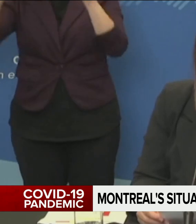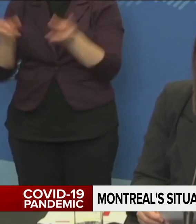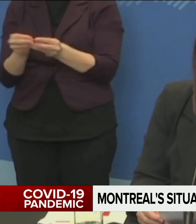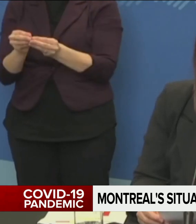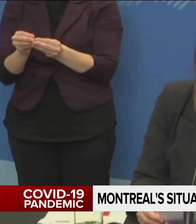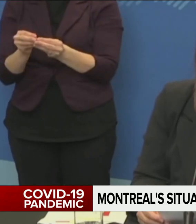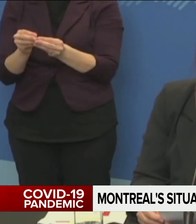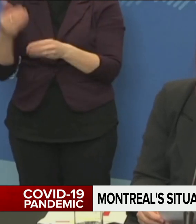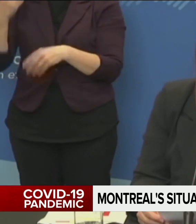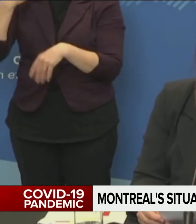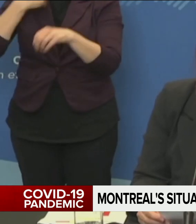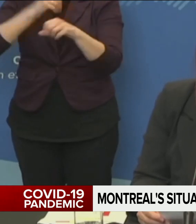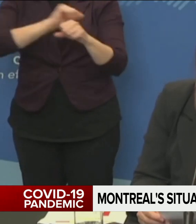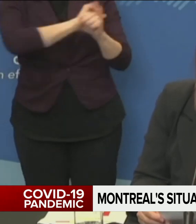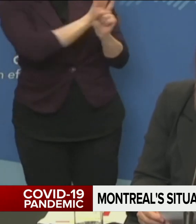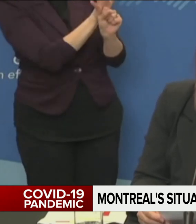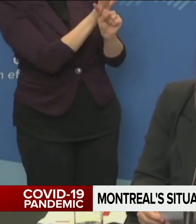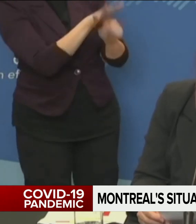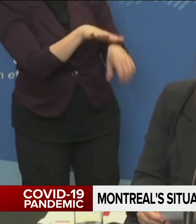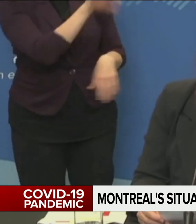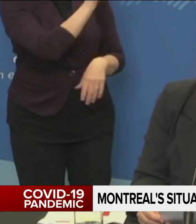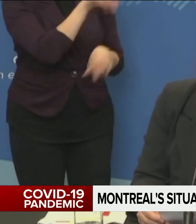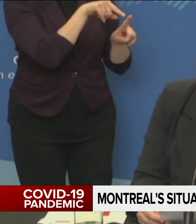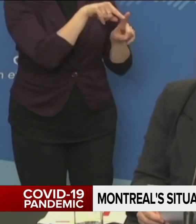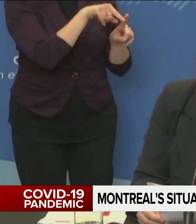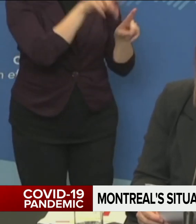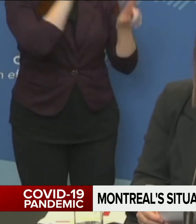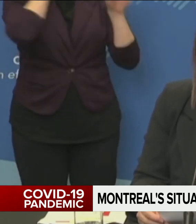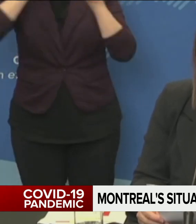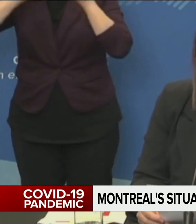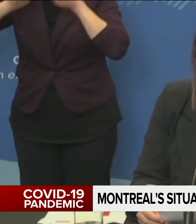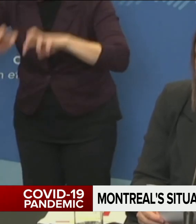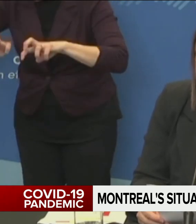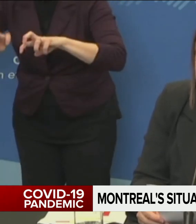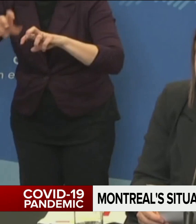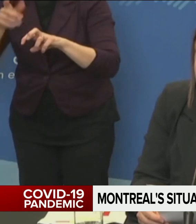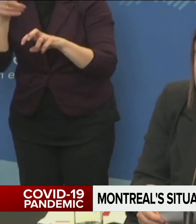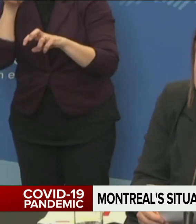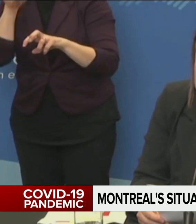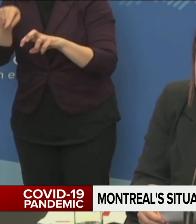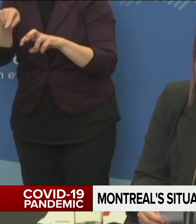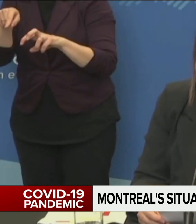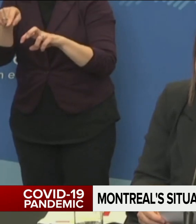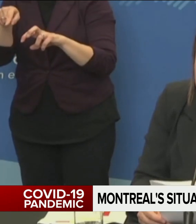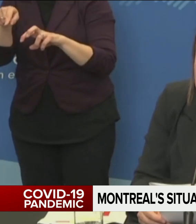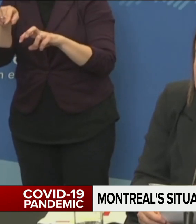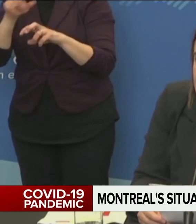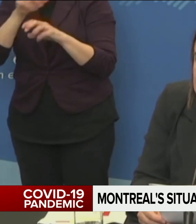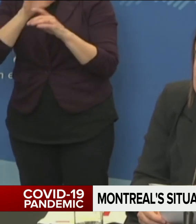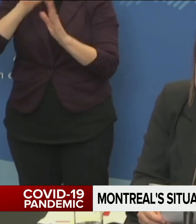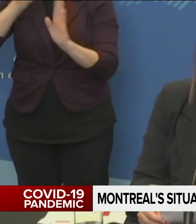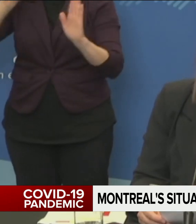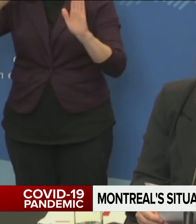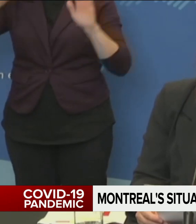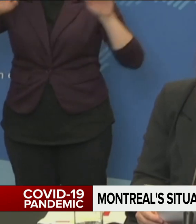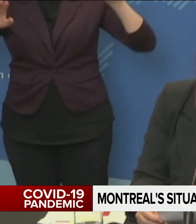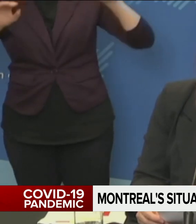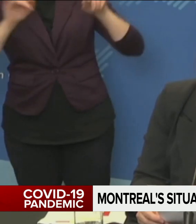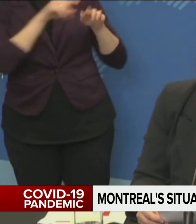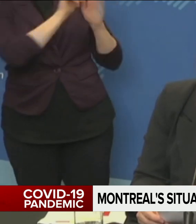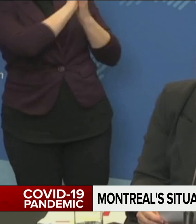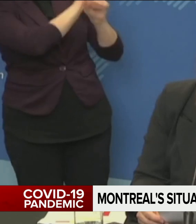the suppressive approach and its efficacy. Our positivity rate at the testing